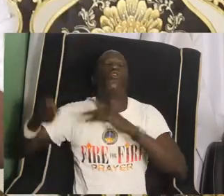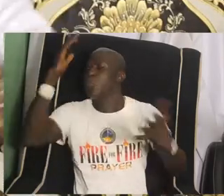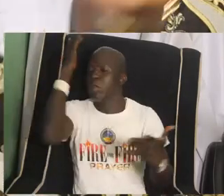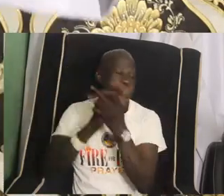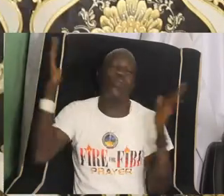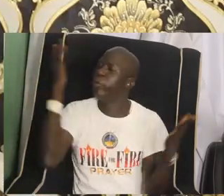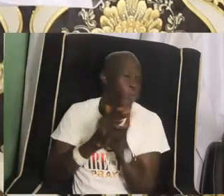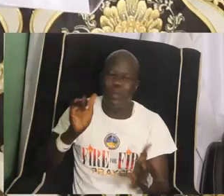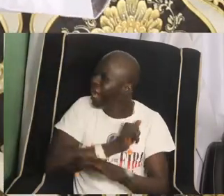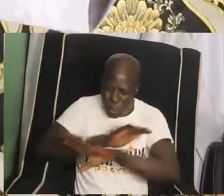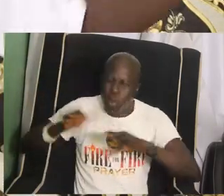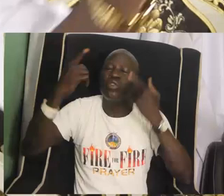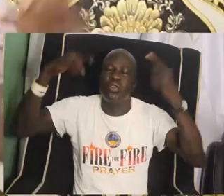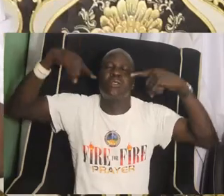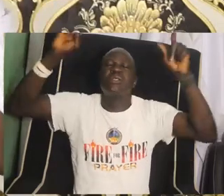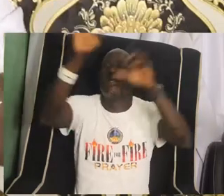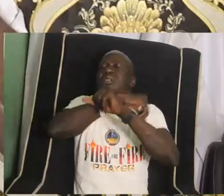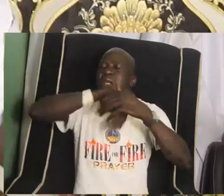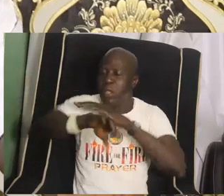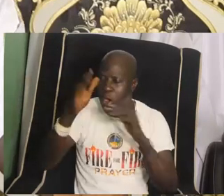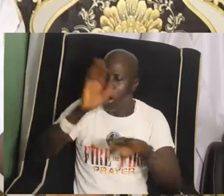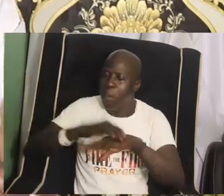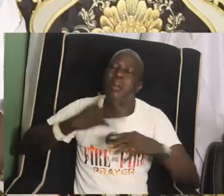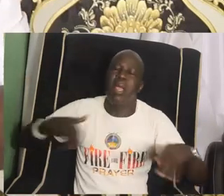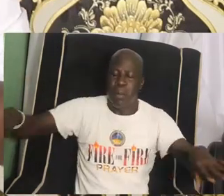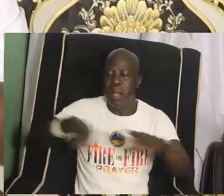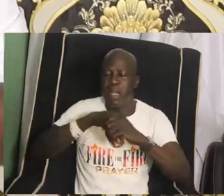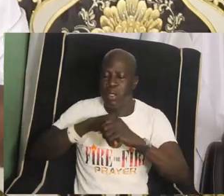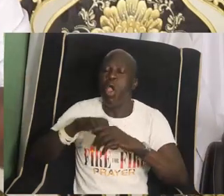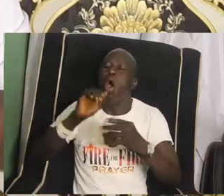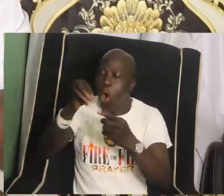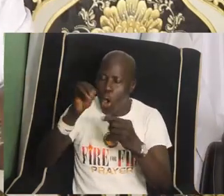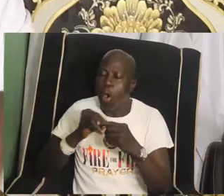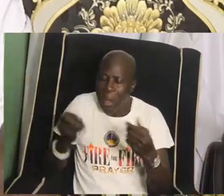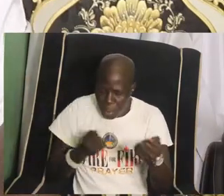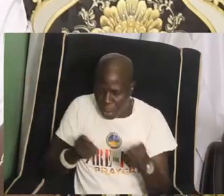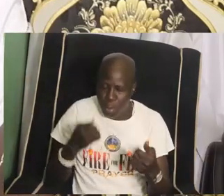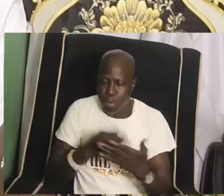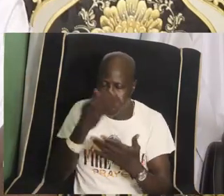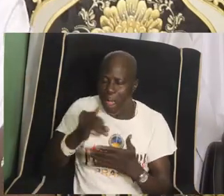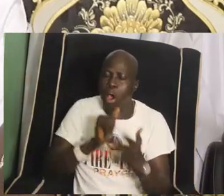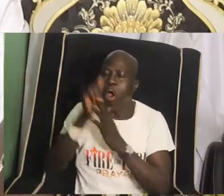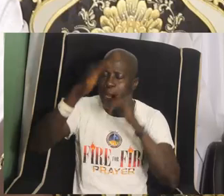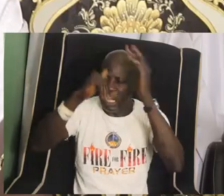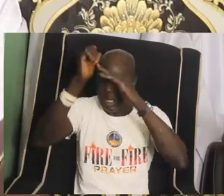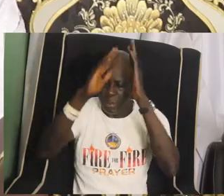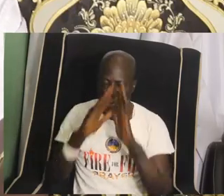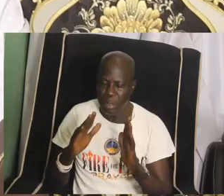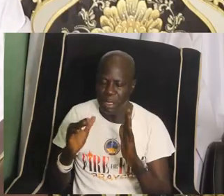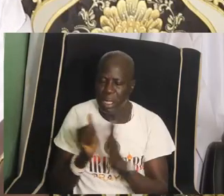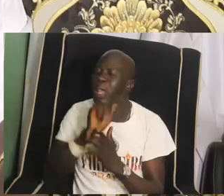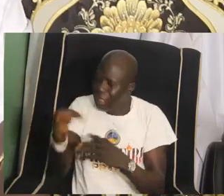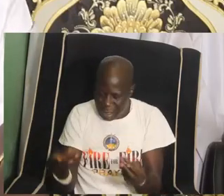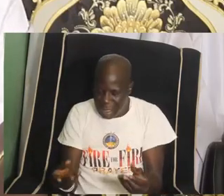But enough is enough. I want to succeed. Over marriage. Over the car you want to buy. The house you are